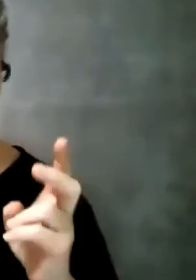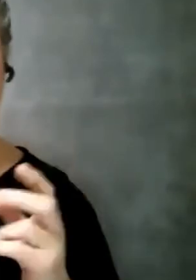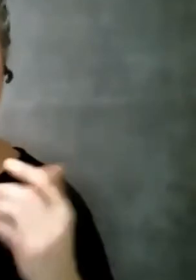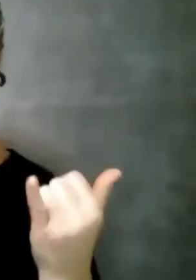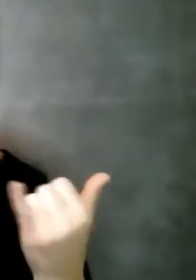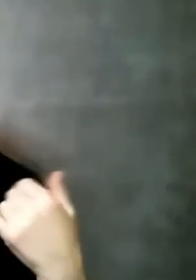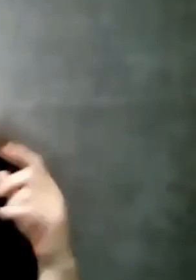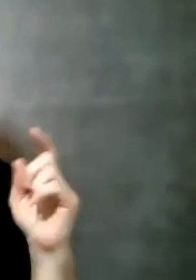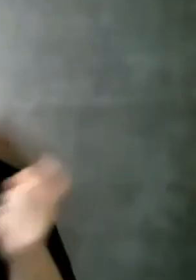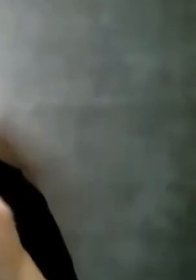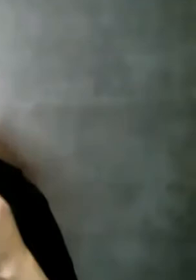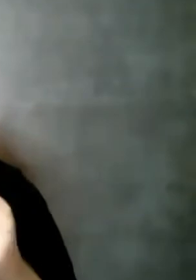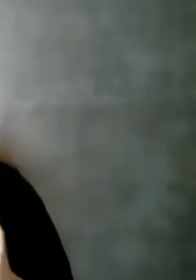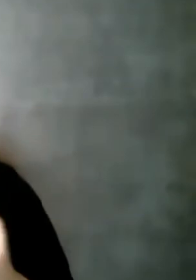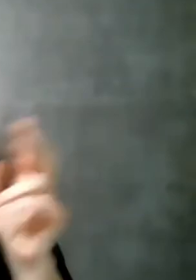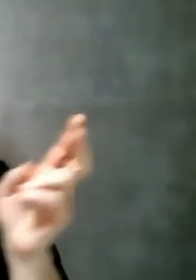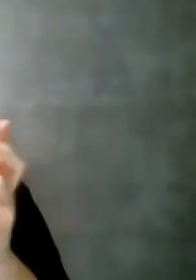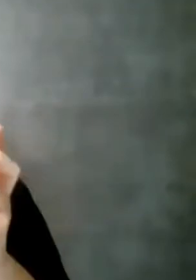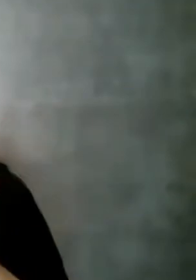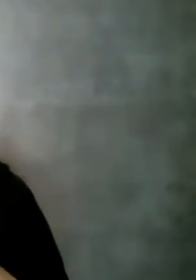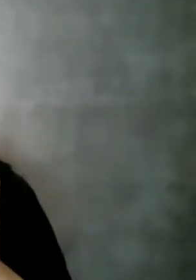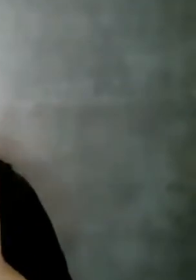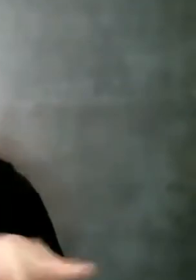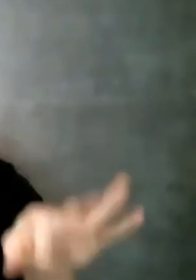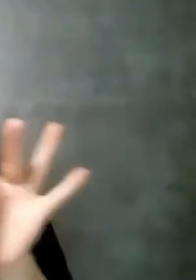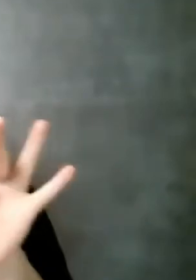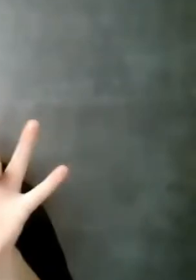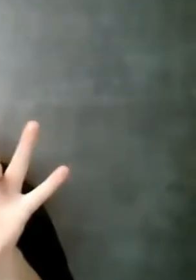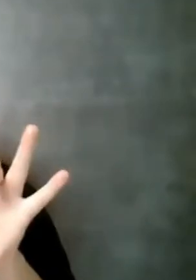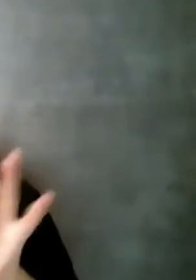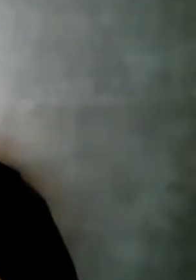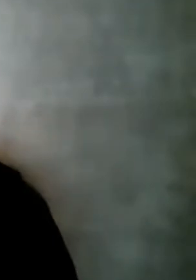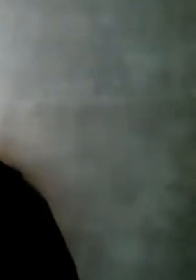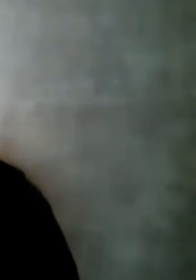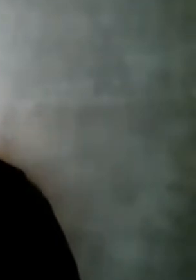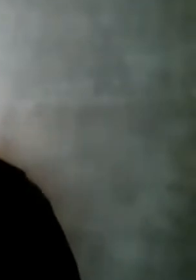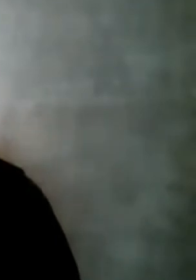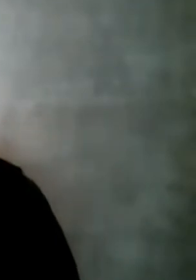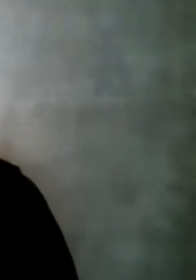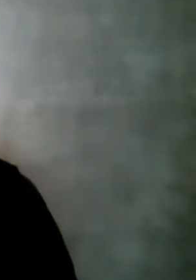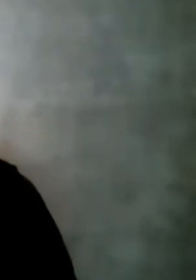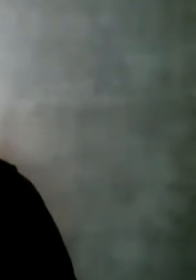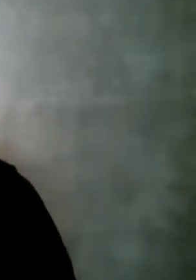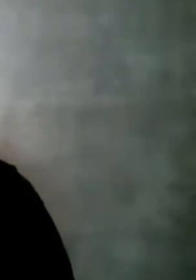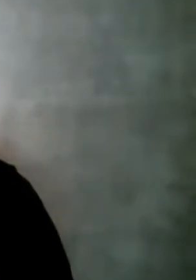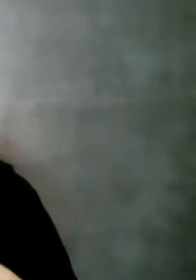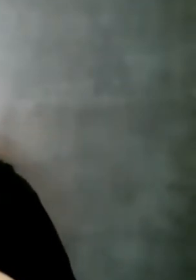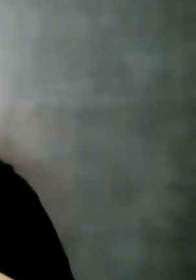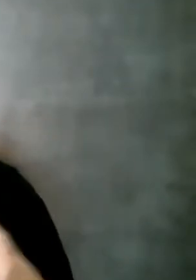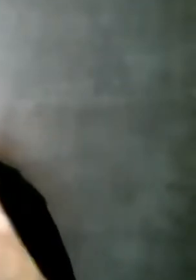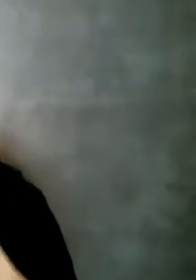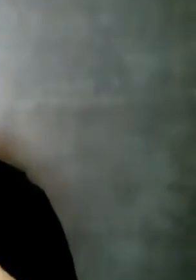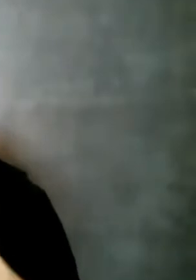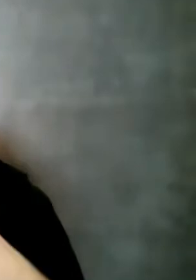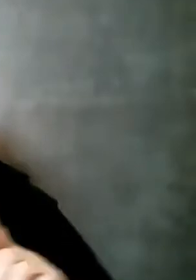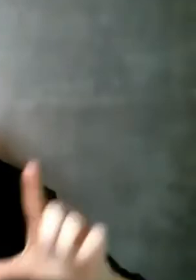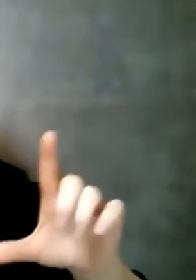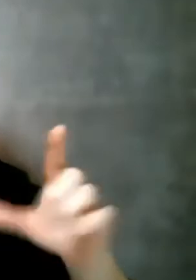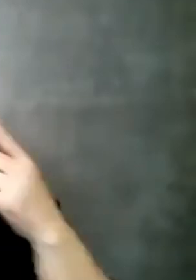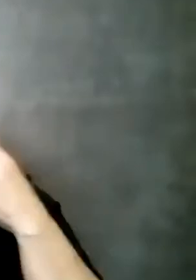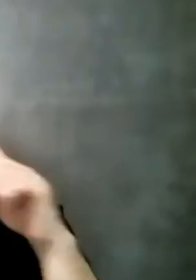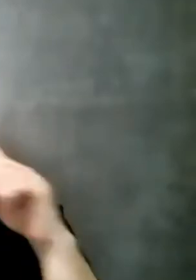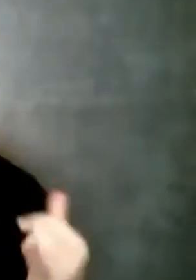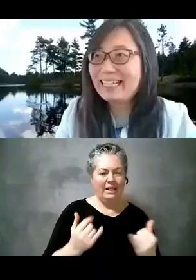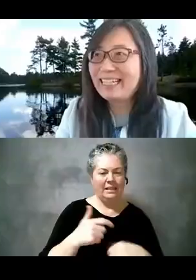another topic no less important, I hope. It's about the causal mediation analysis. Let me make sure I can share my screen successfully this